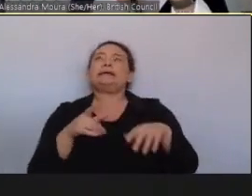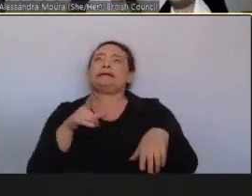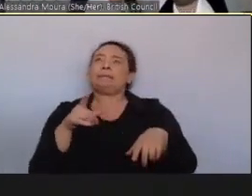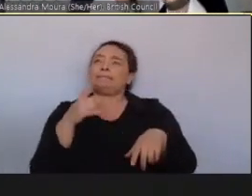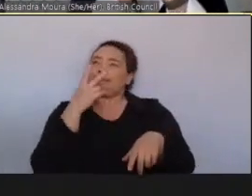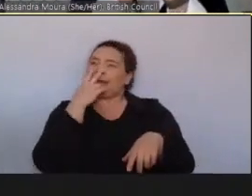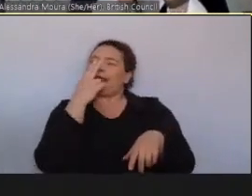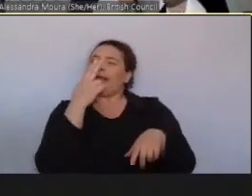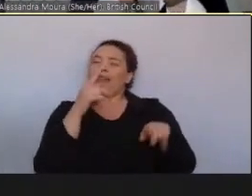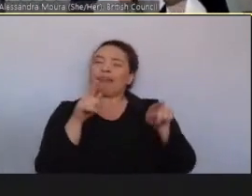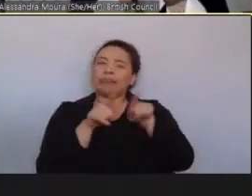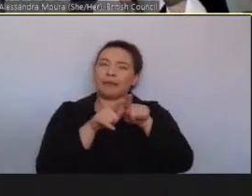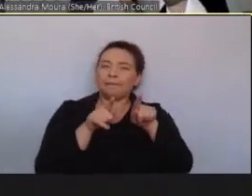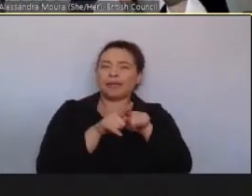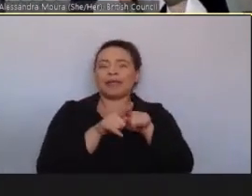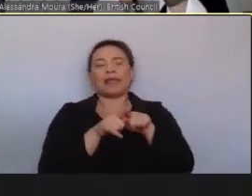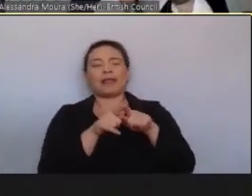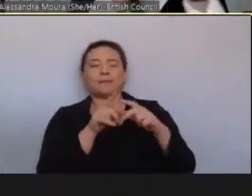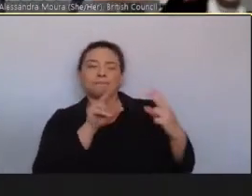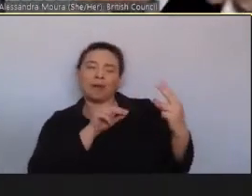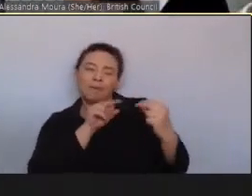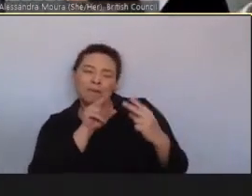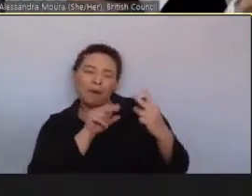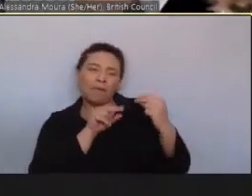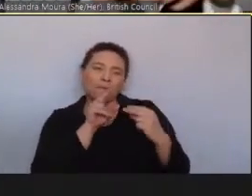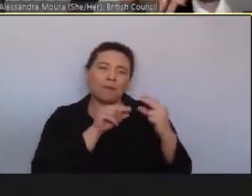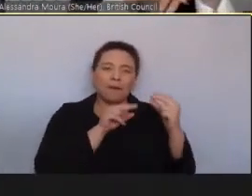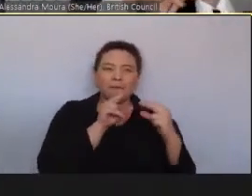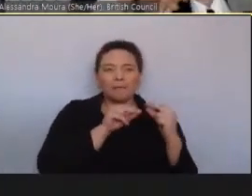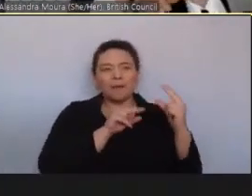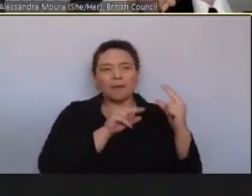conversations and ways that we